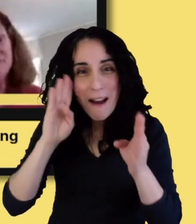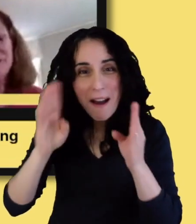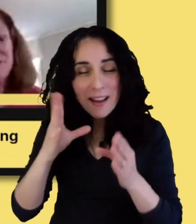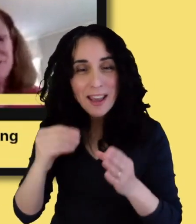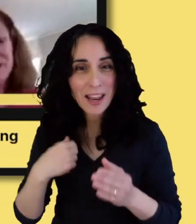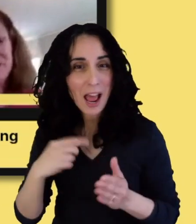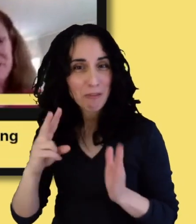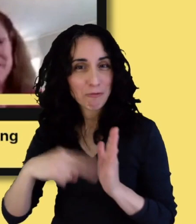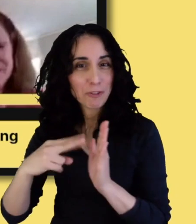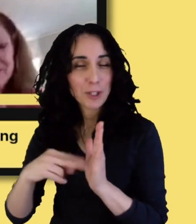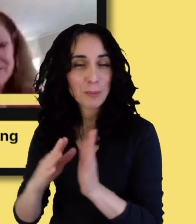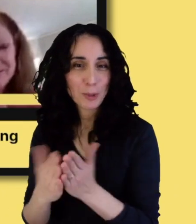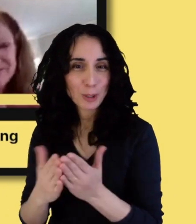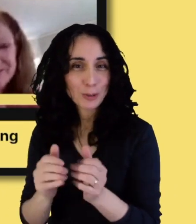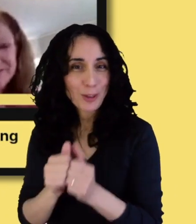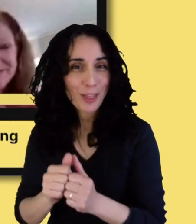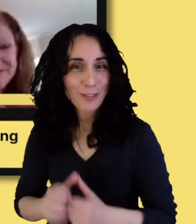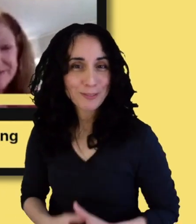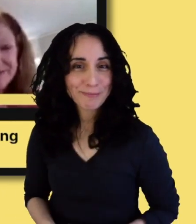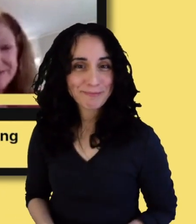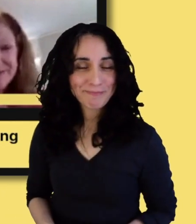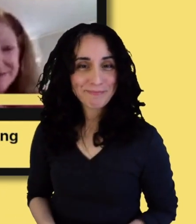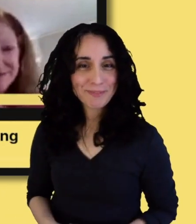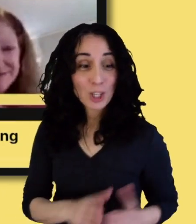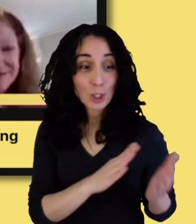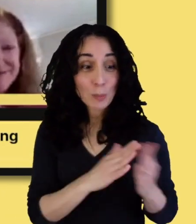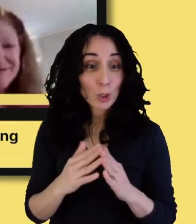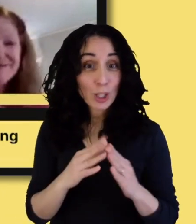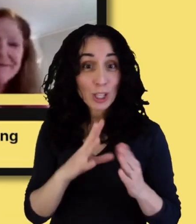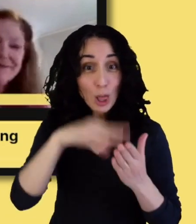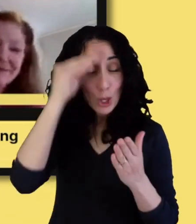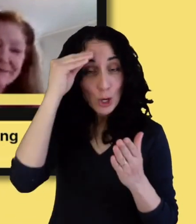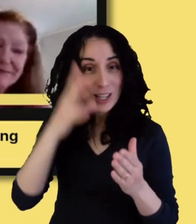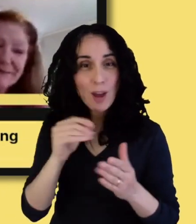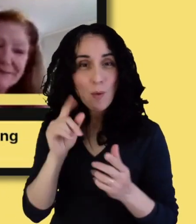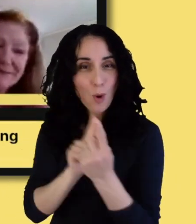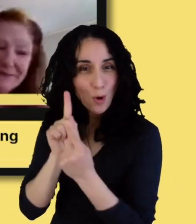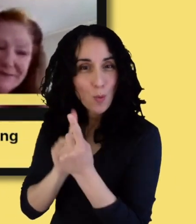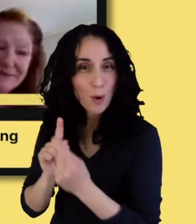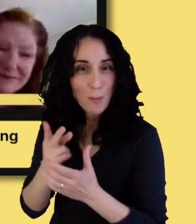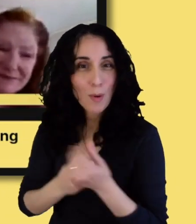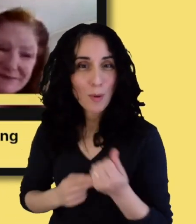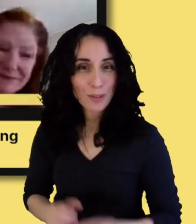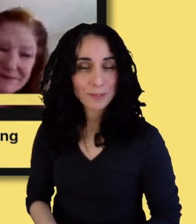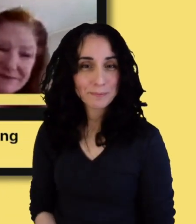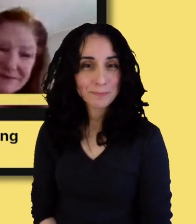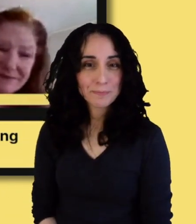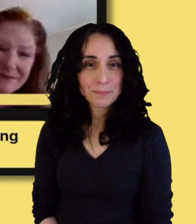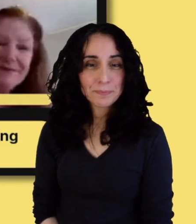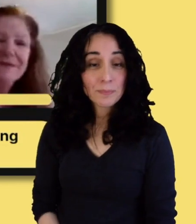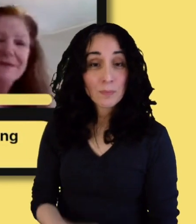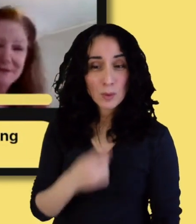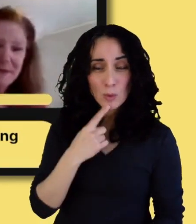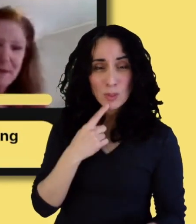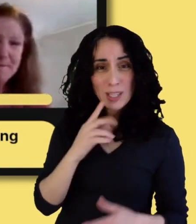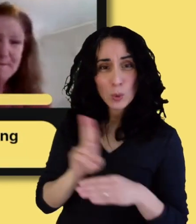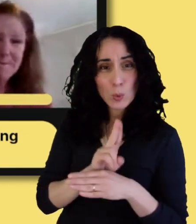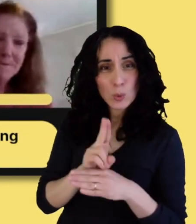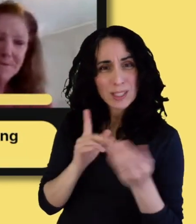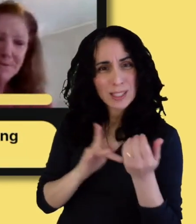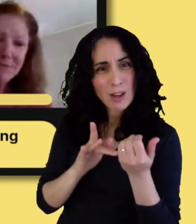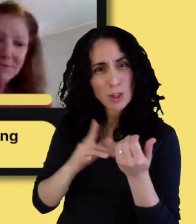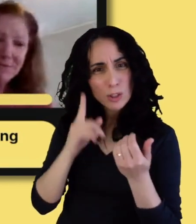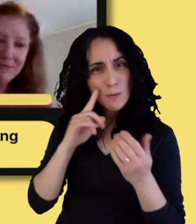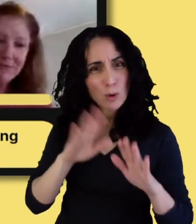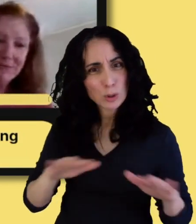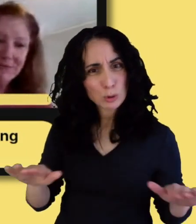learning as well as the one-on-one. That's amazing. So when you say the technology to read to children online, what